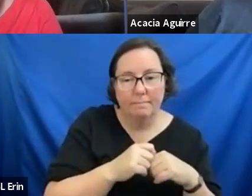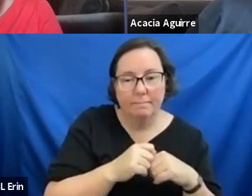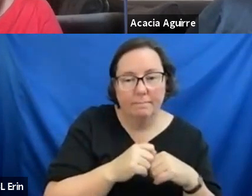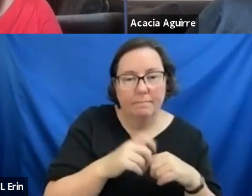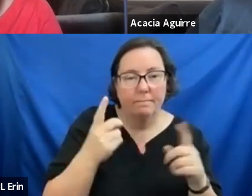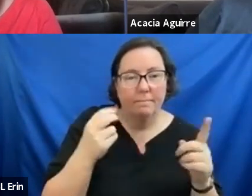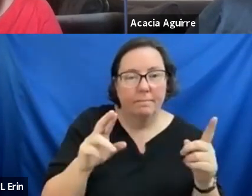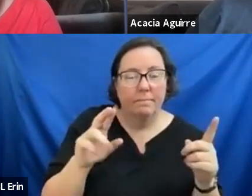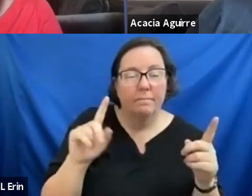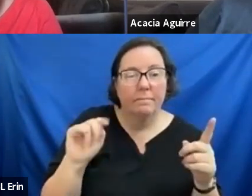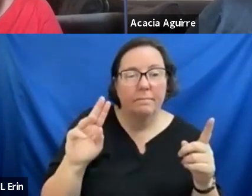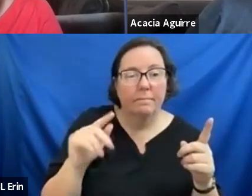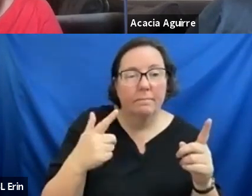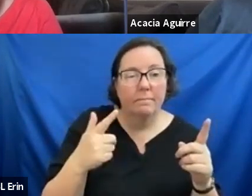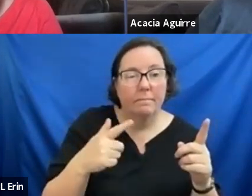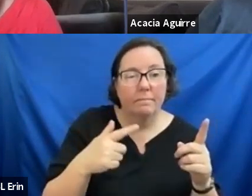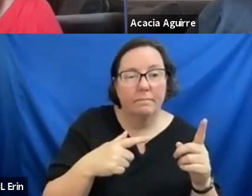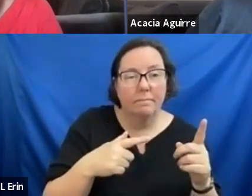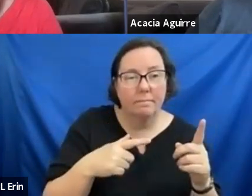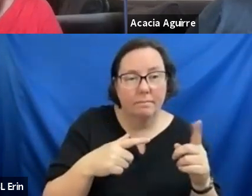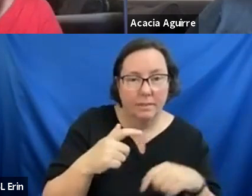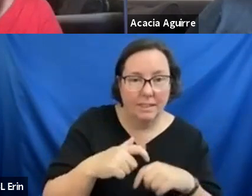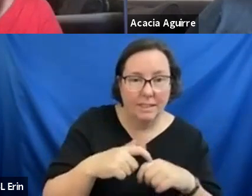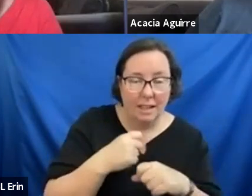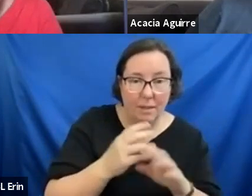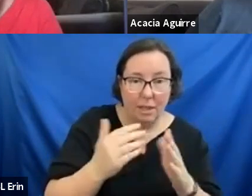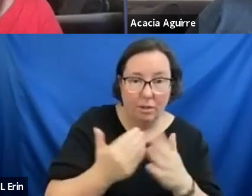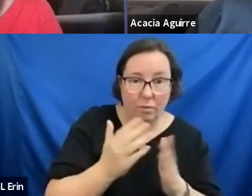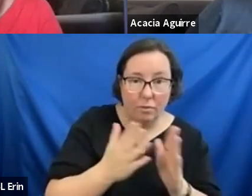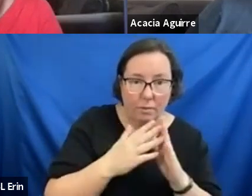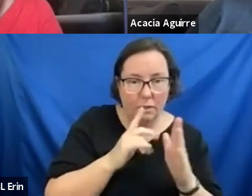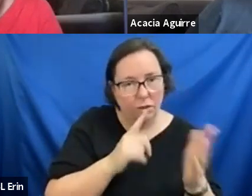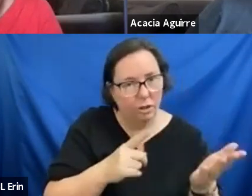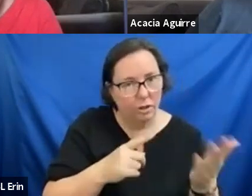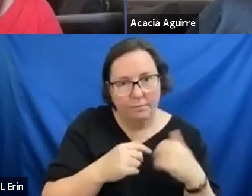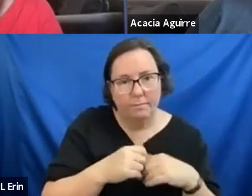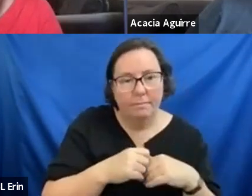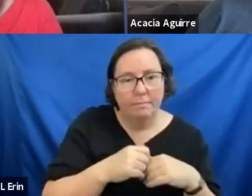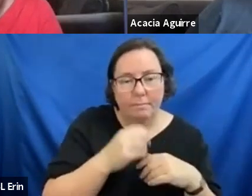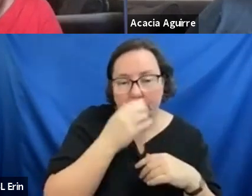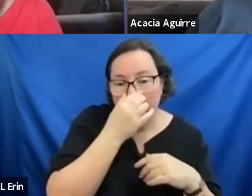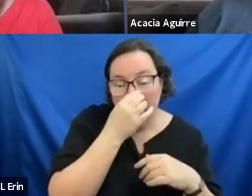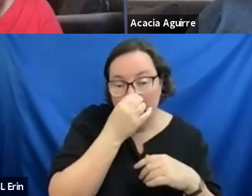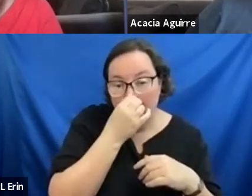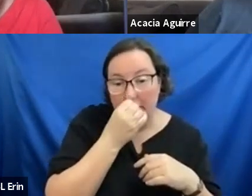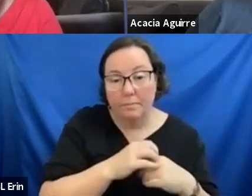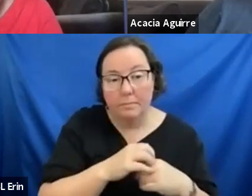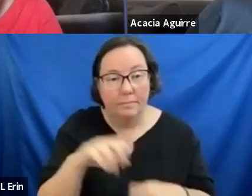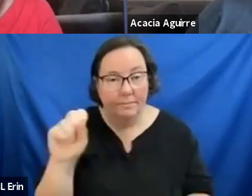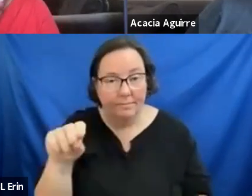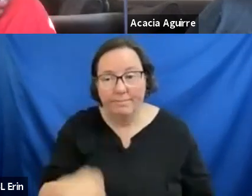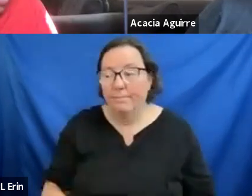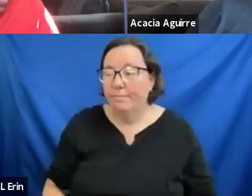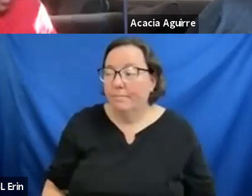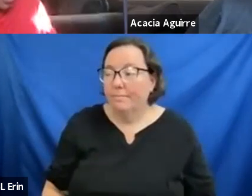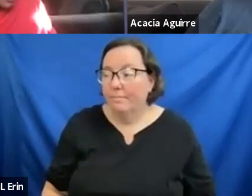Dr. Tung. Is it time to make new requests? Sure. Yes, please. Yes, please. Okay.